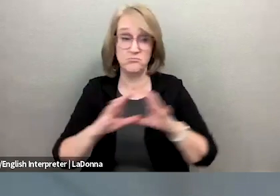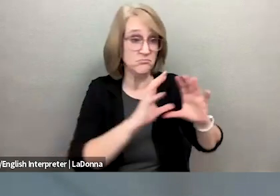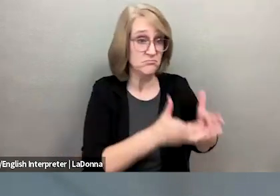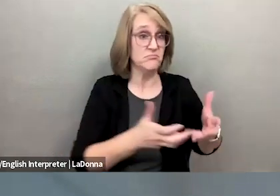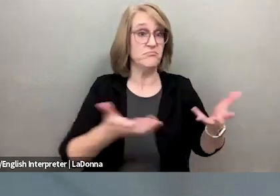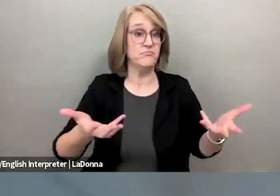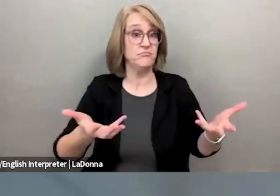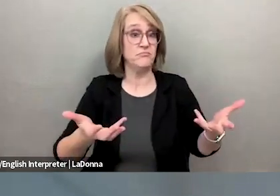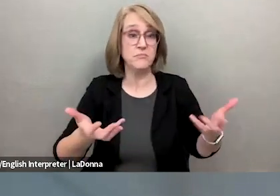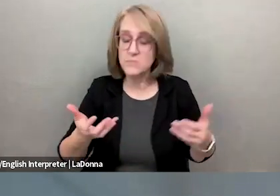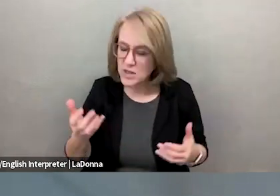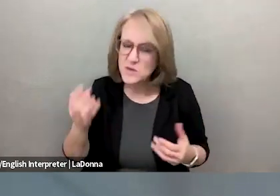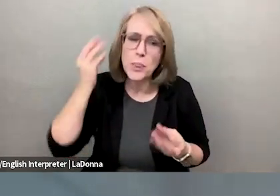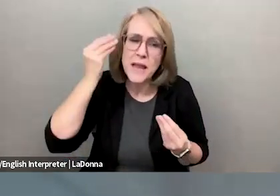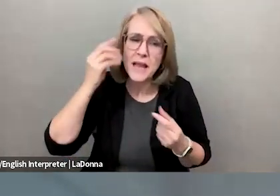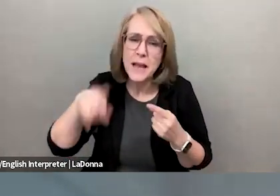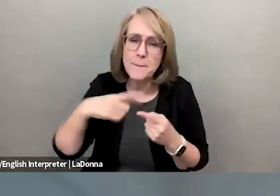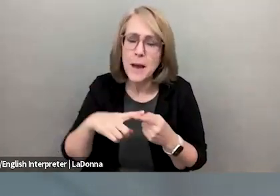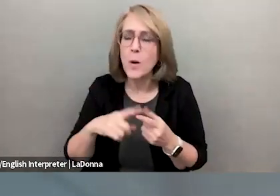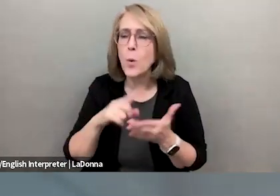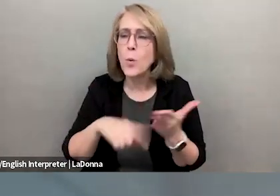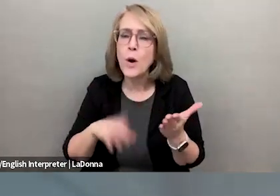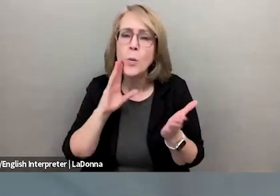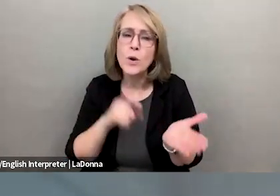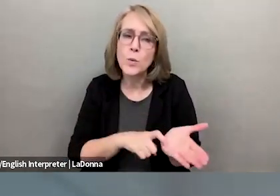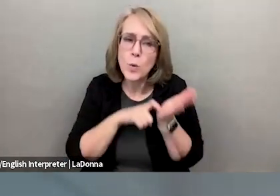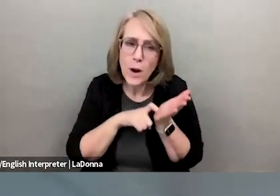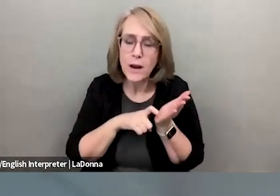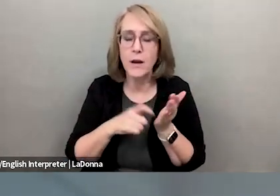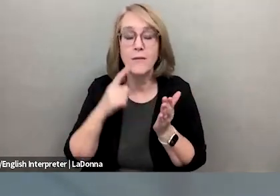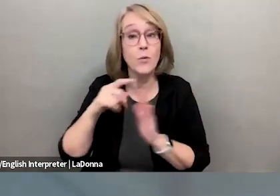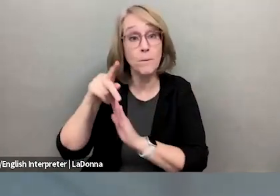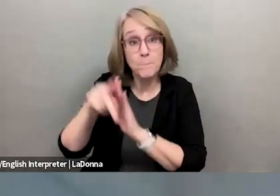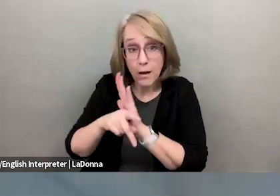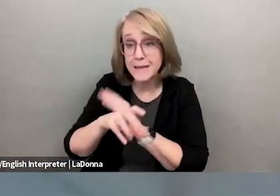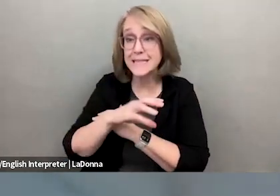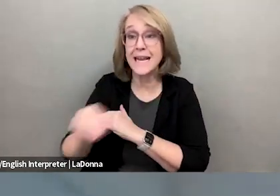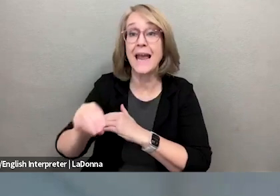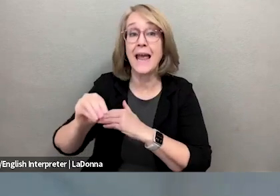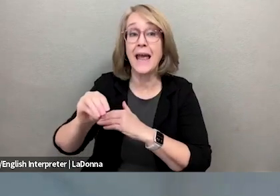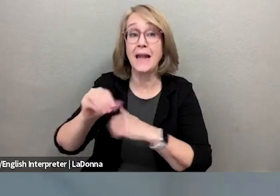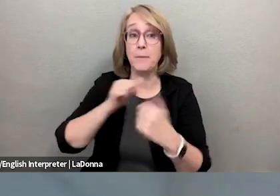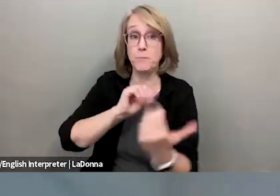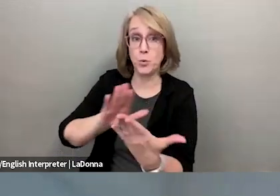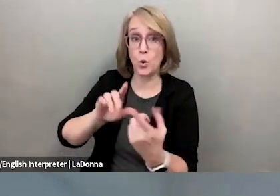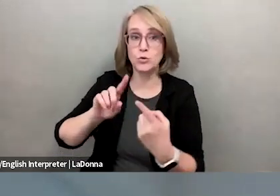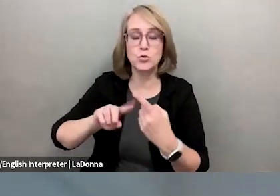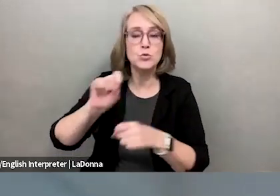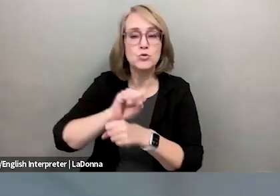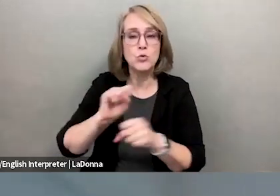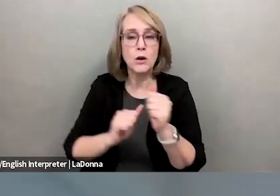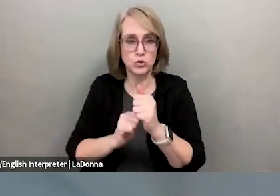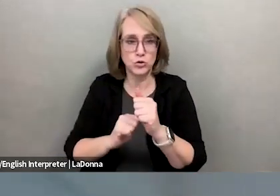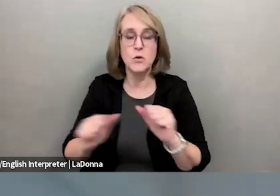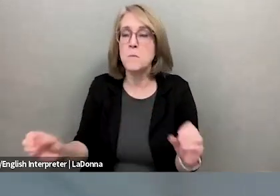so thinking about what would it take in both policy and practice to structure more